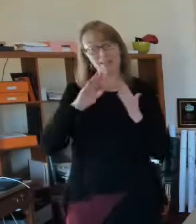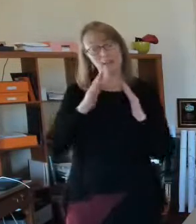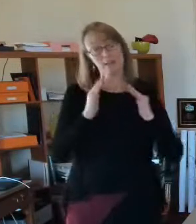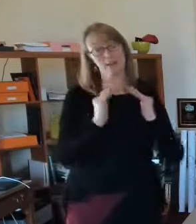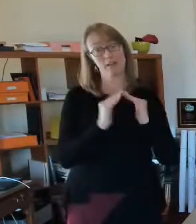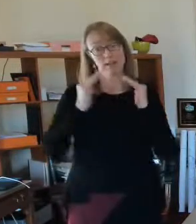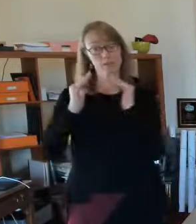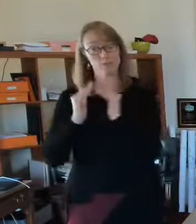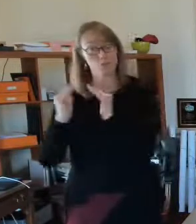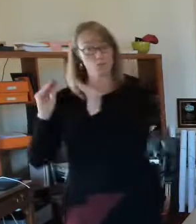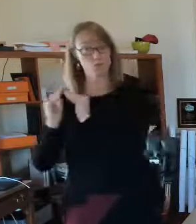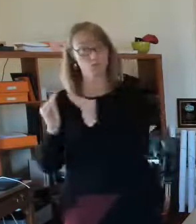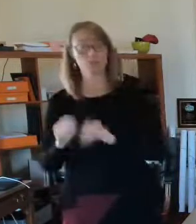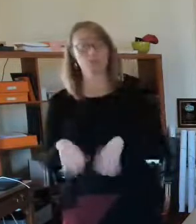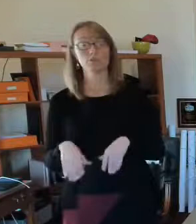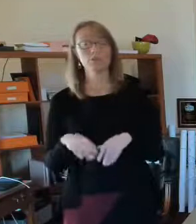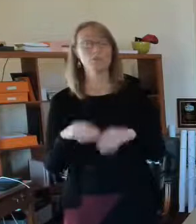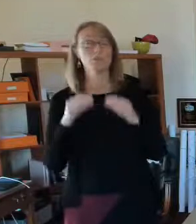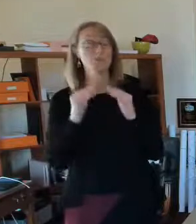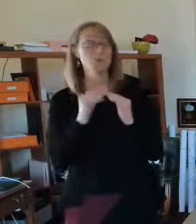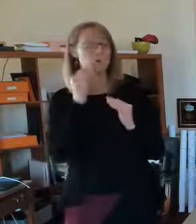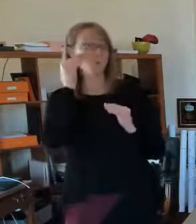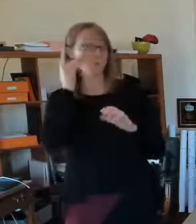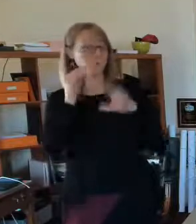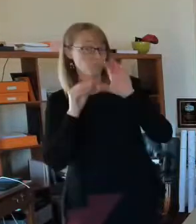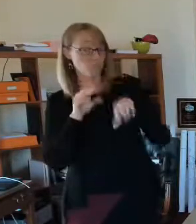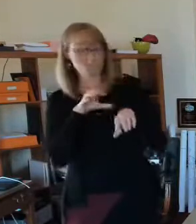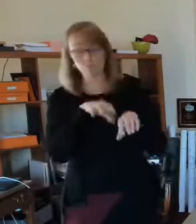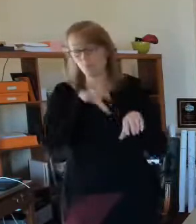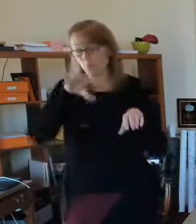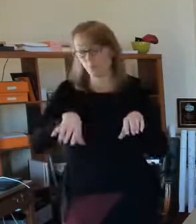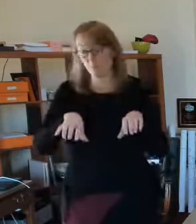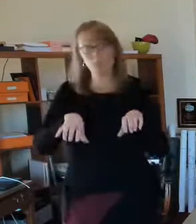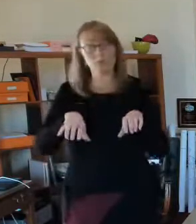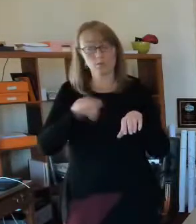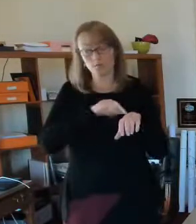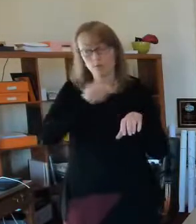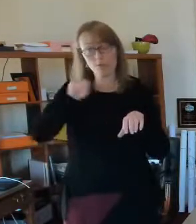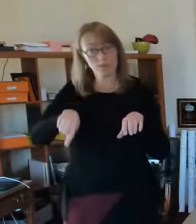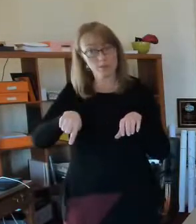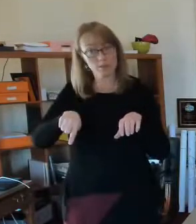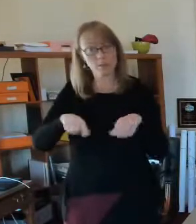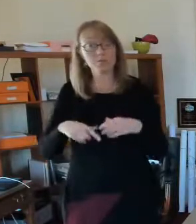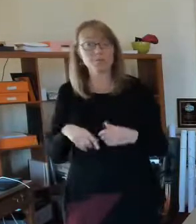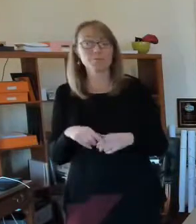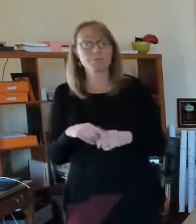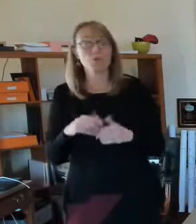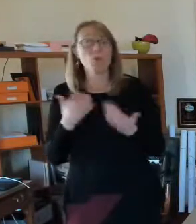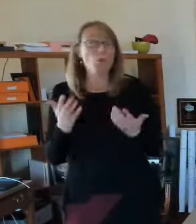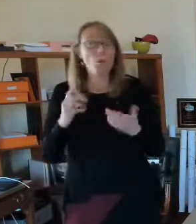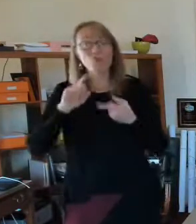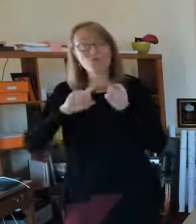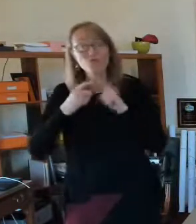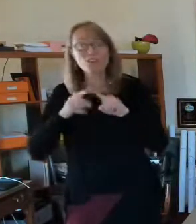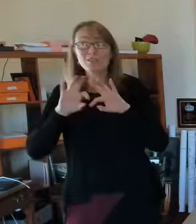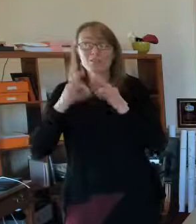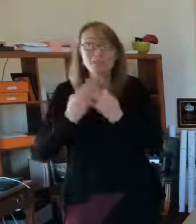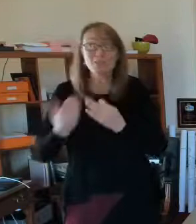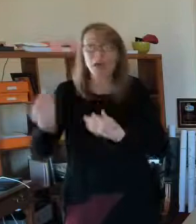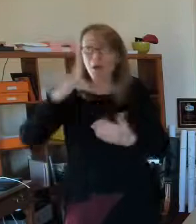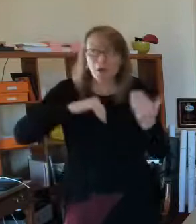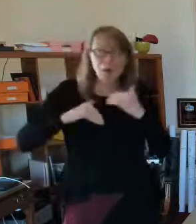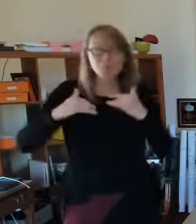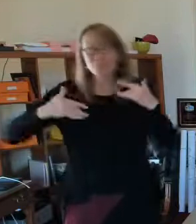families. It's happening in social gatherings primarily. And so, you